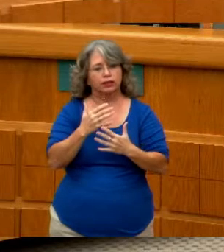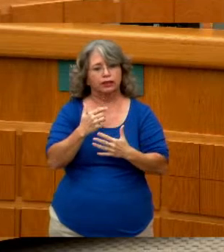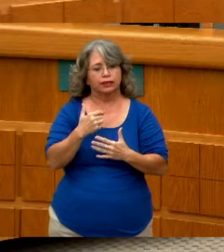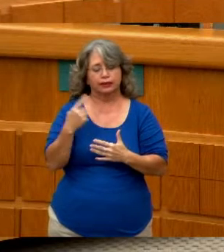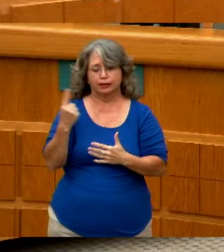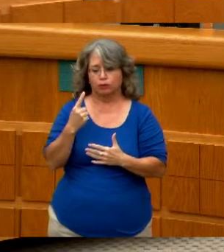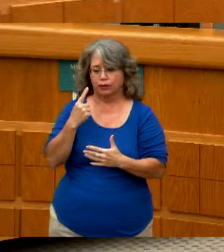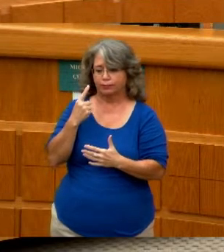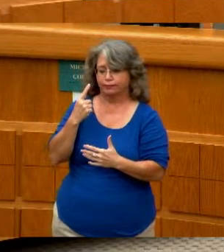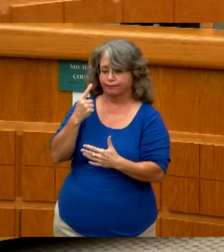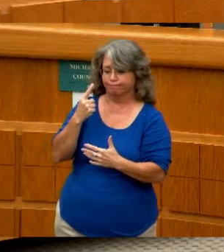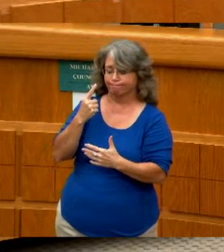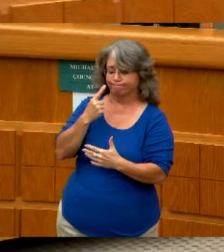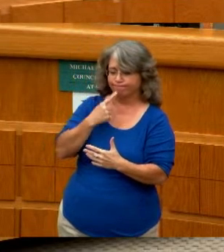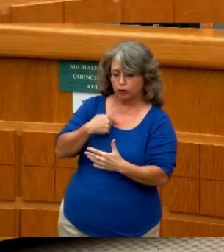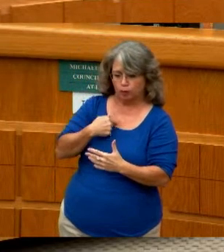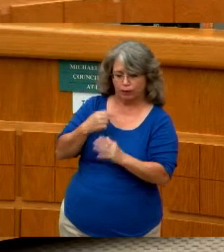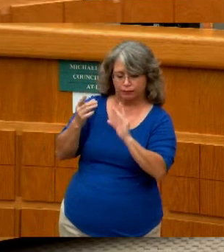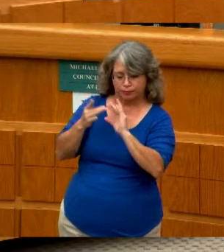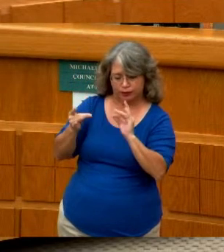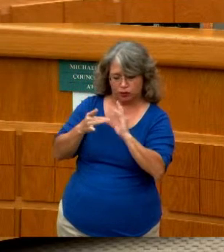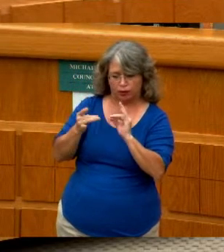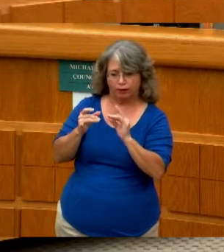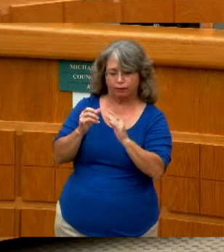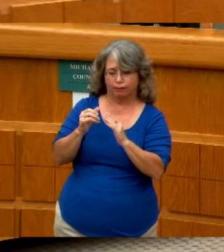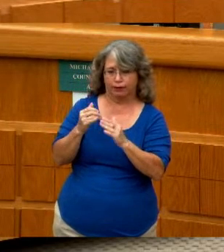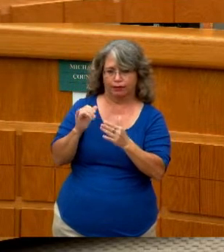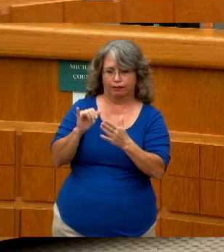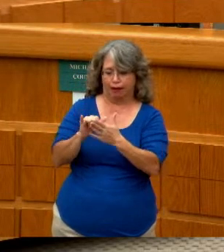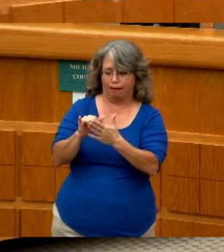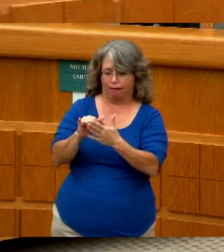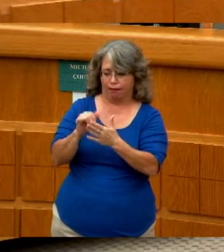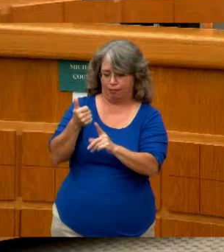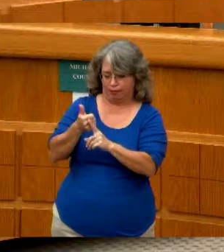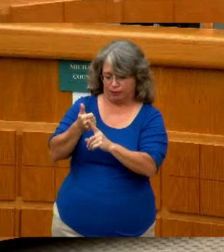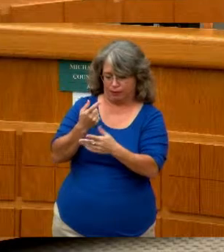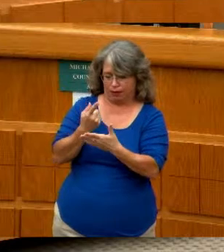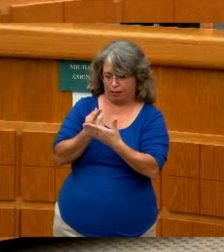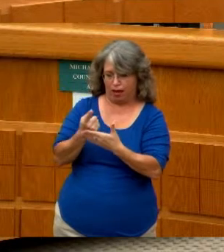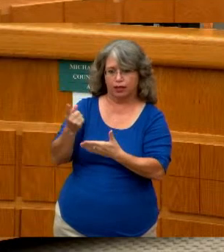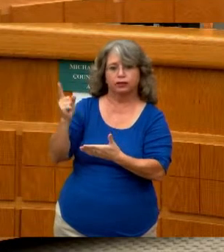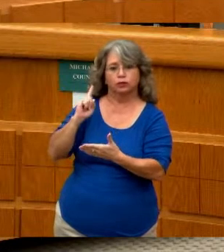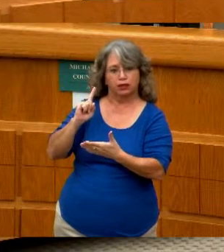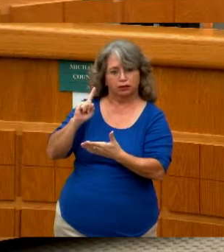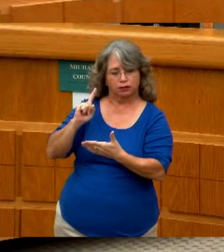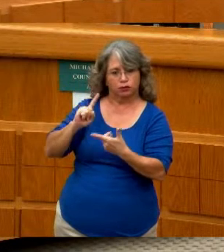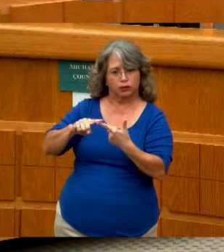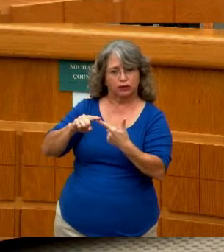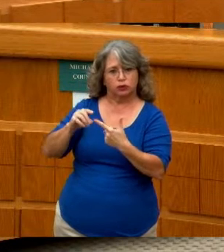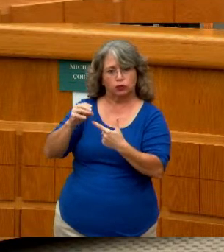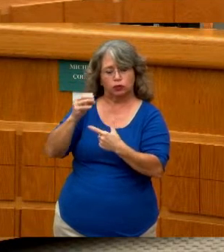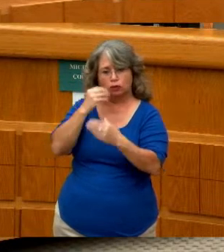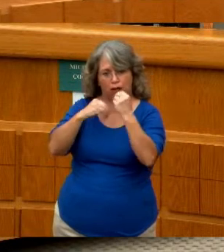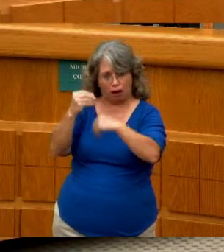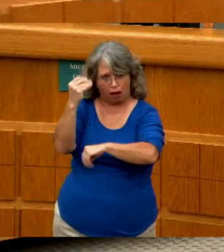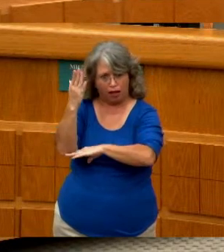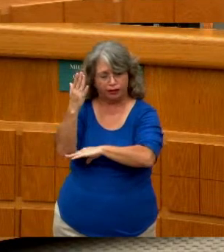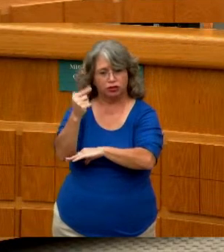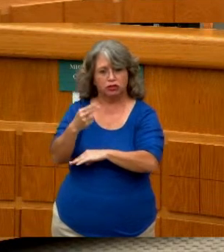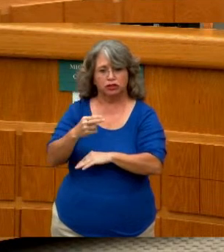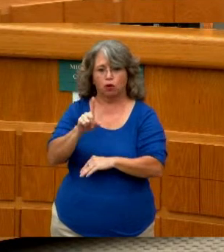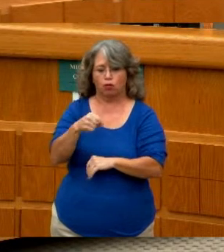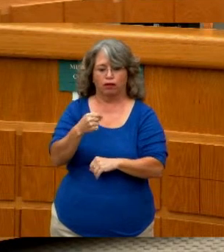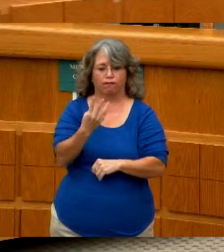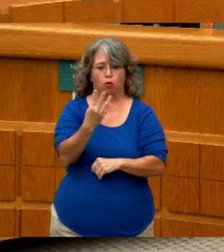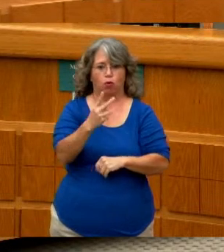Unfortunately, someone related a story to me that they'd gone to a luncheon last Thursday and they'd taken the precautions